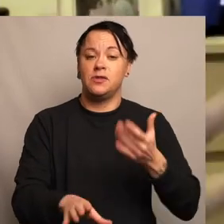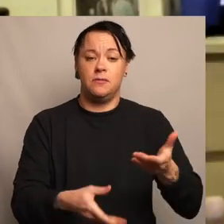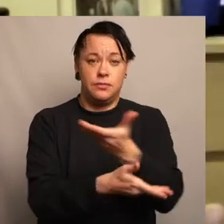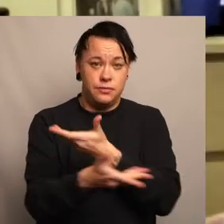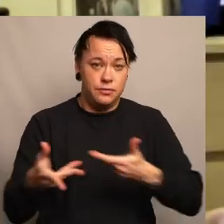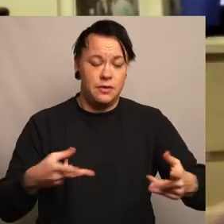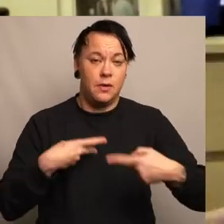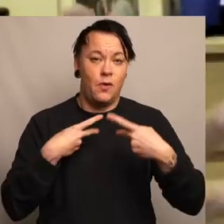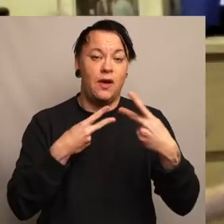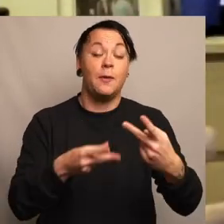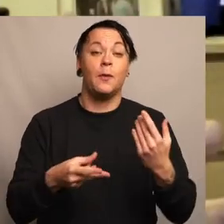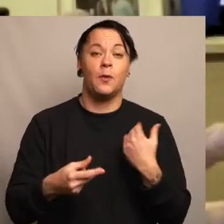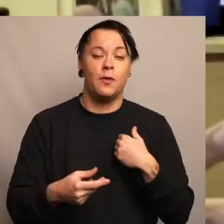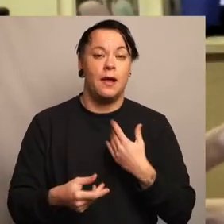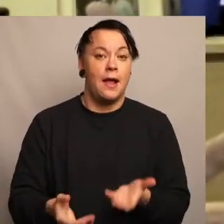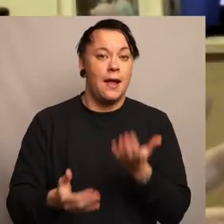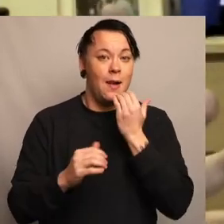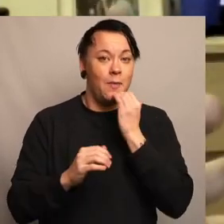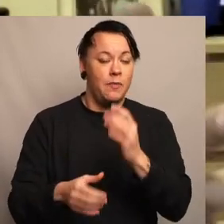then in conversation with each other